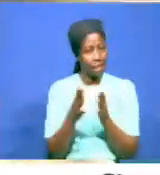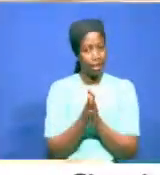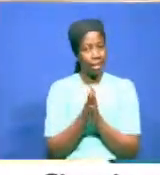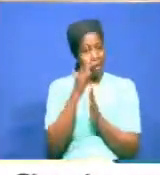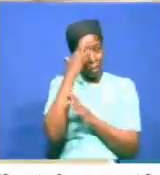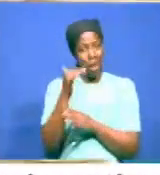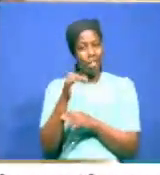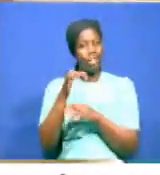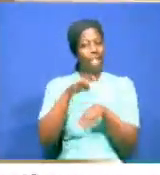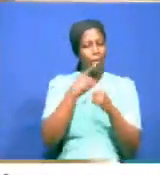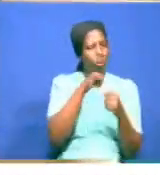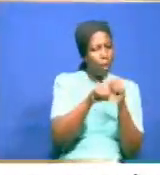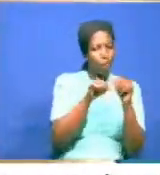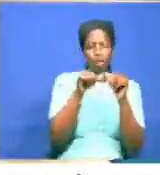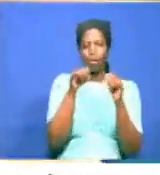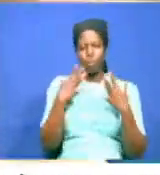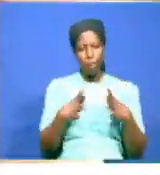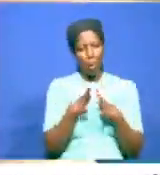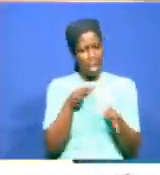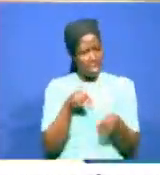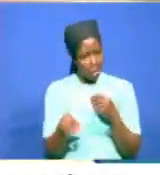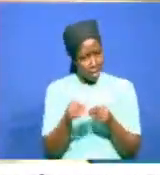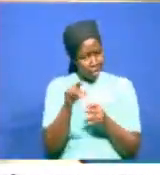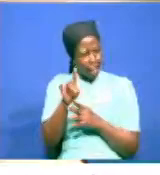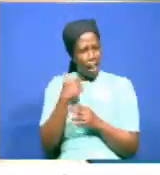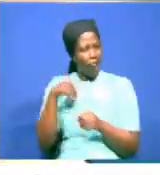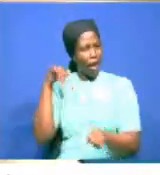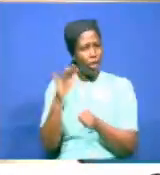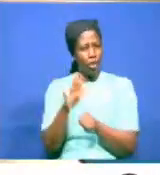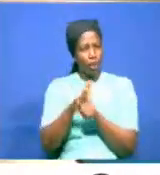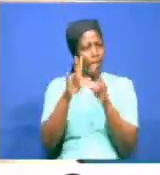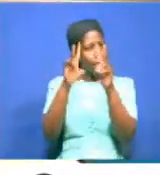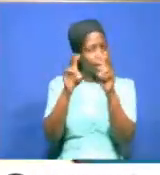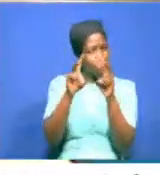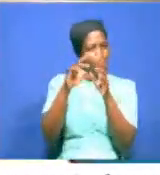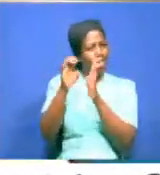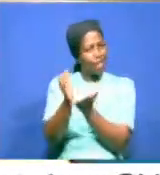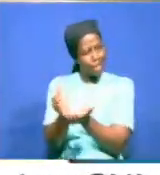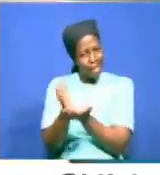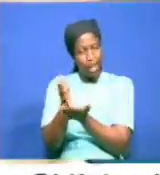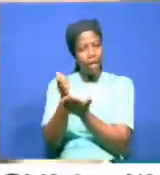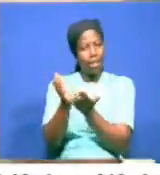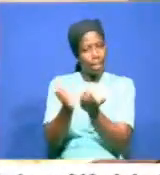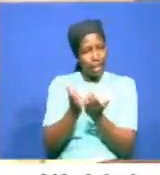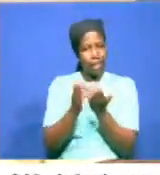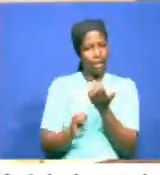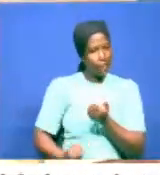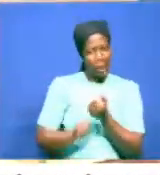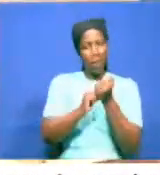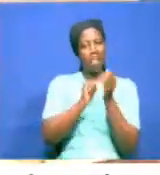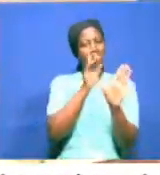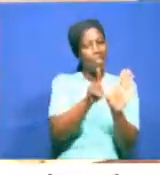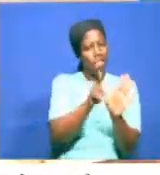disability, mm-hmm. persons with disabilities have greater issues. Yes. They need also assistive devices. These assistive devices mm-hmm. need to be covered also